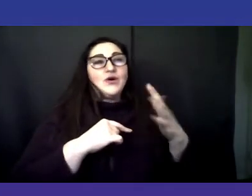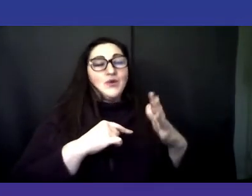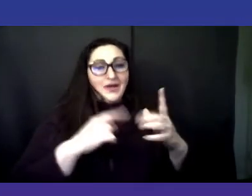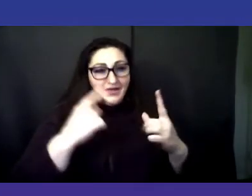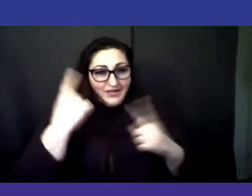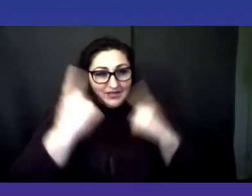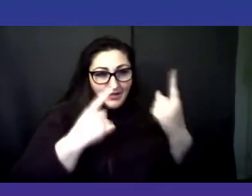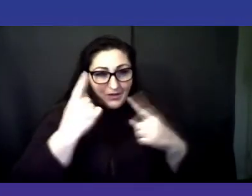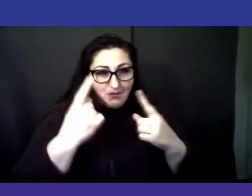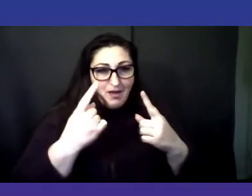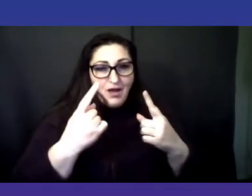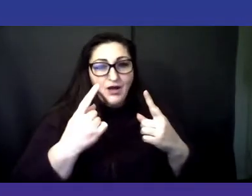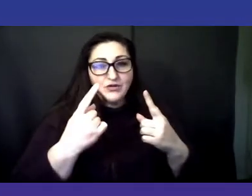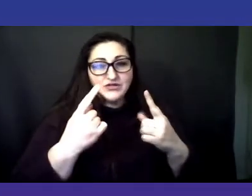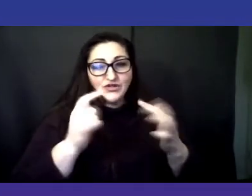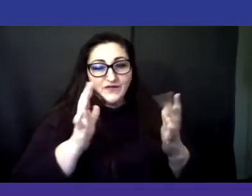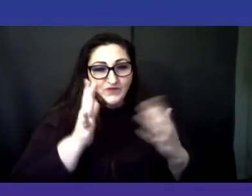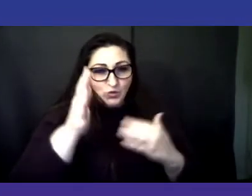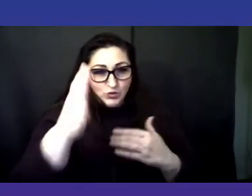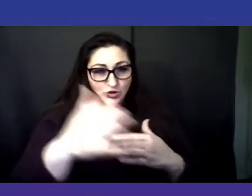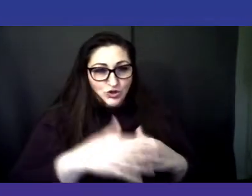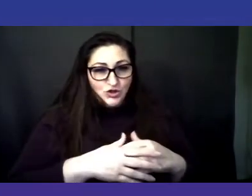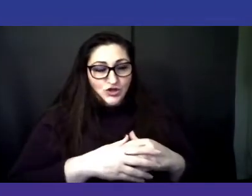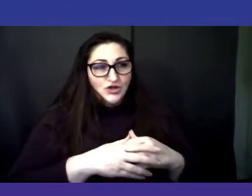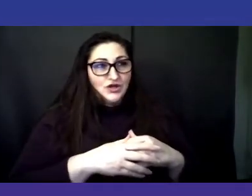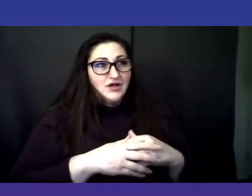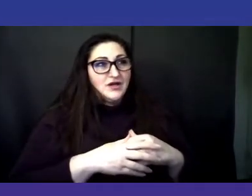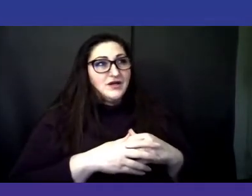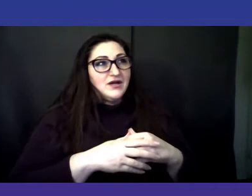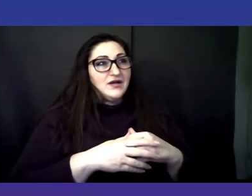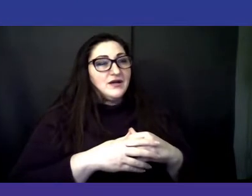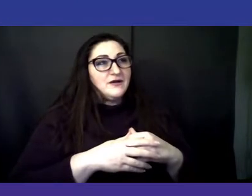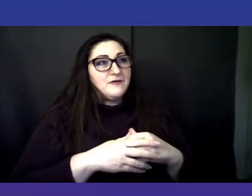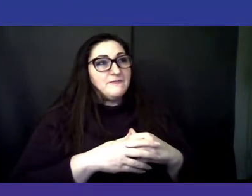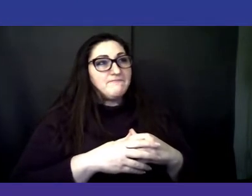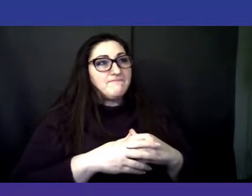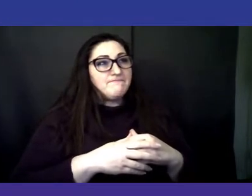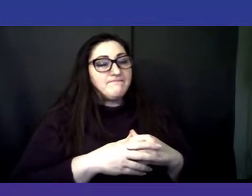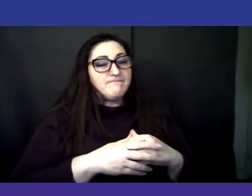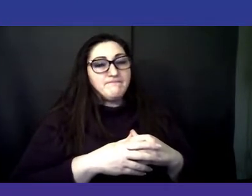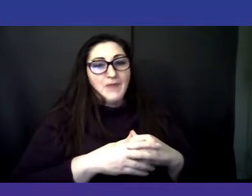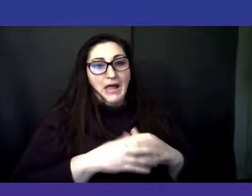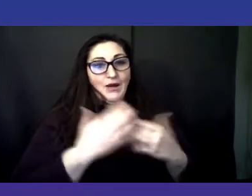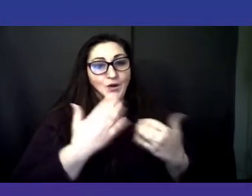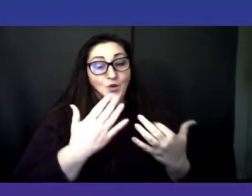I don't know what I just did with time. But